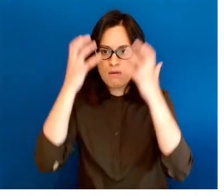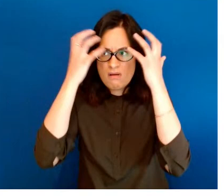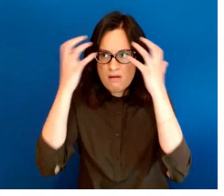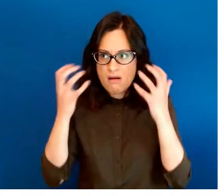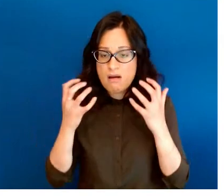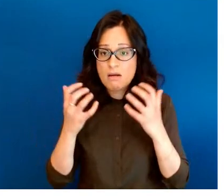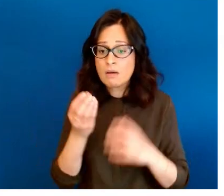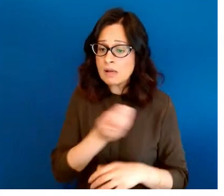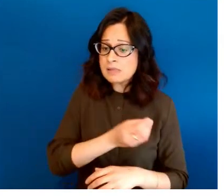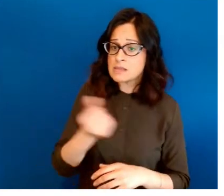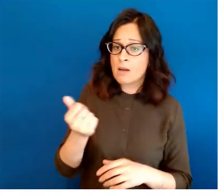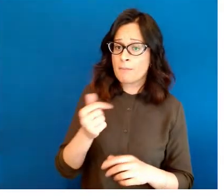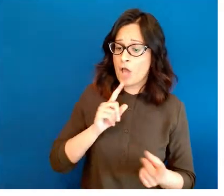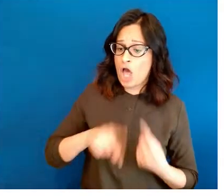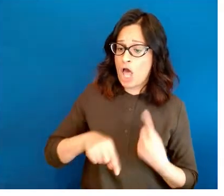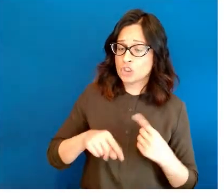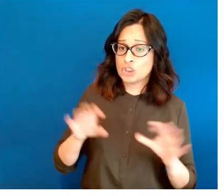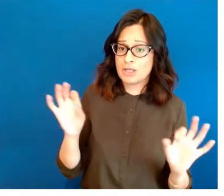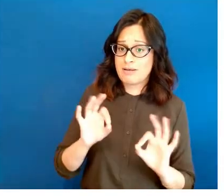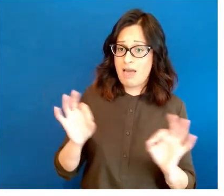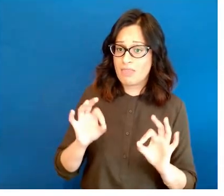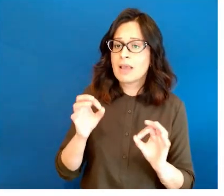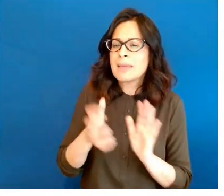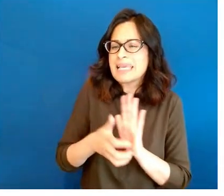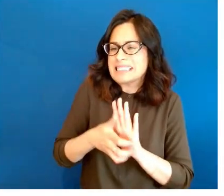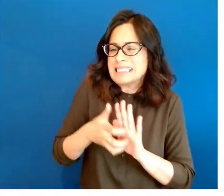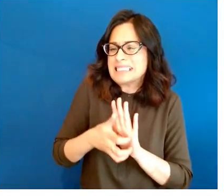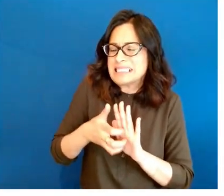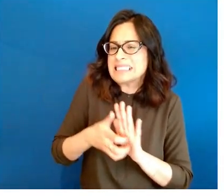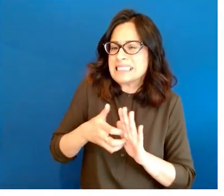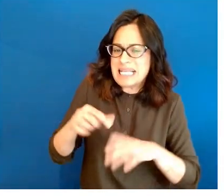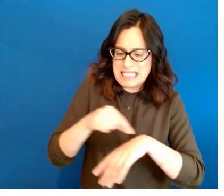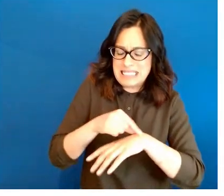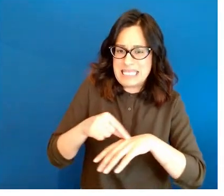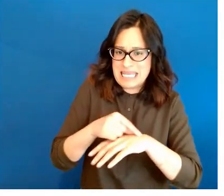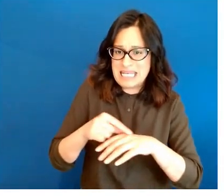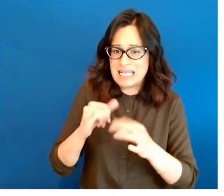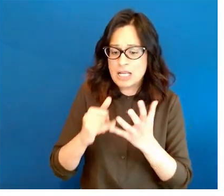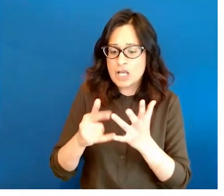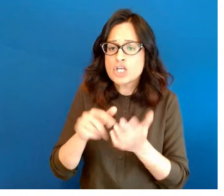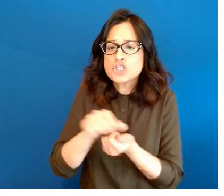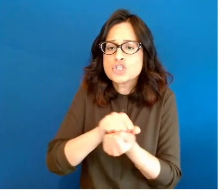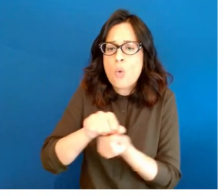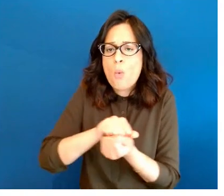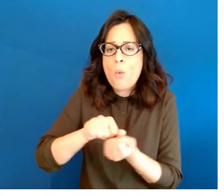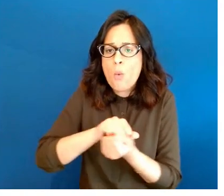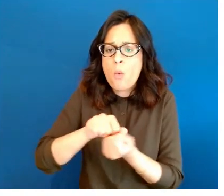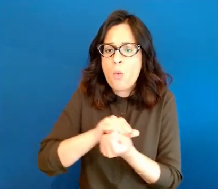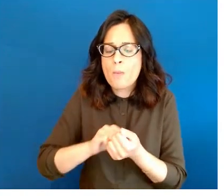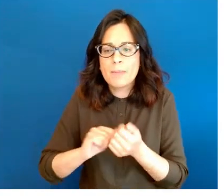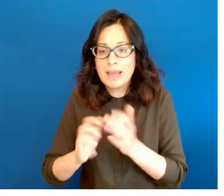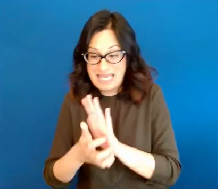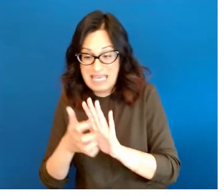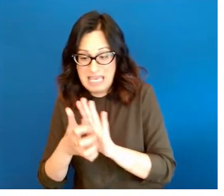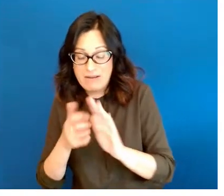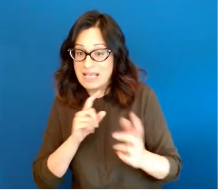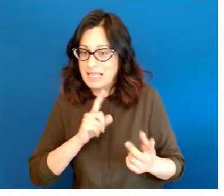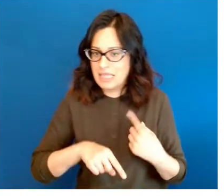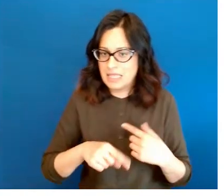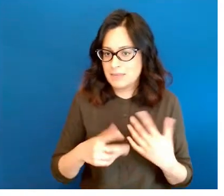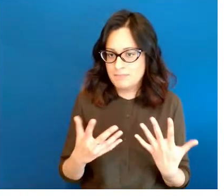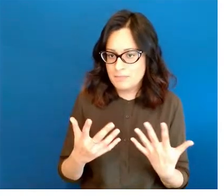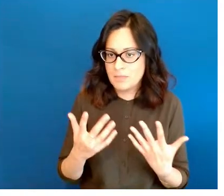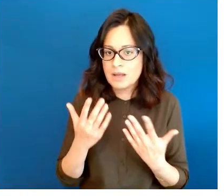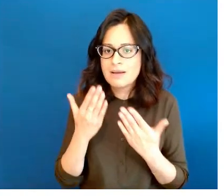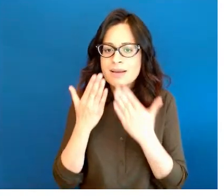these can also irritate the skin. And soap is an irritant rather than an allergen. But cleansers and wipes are